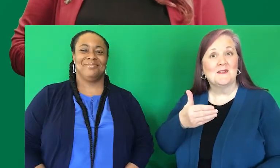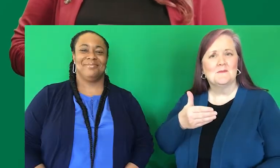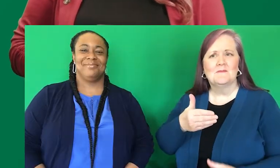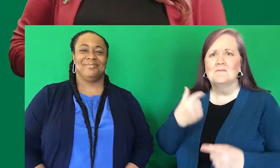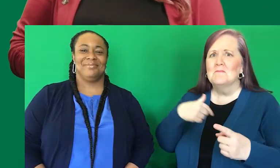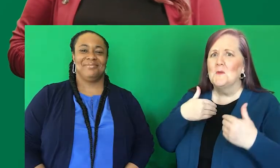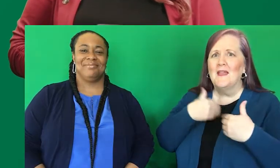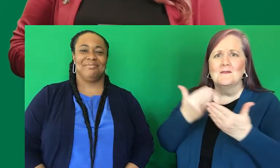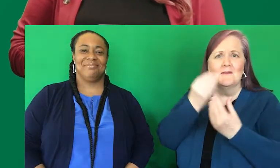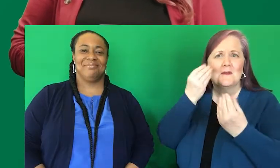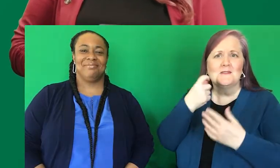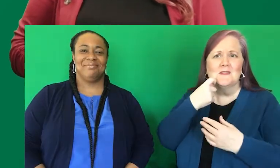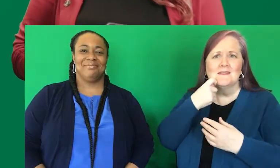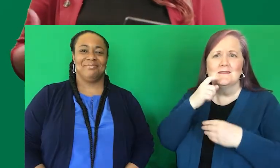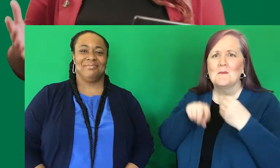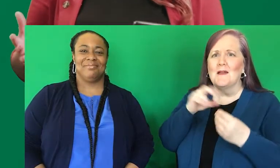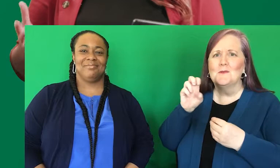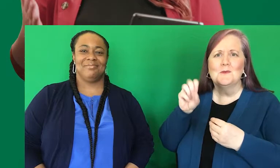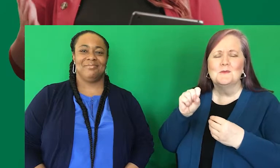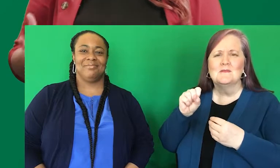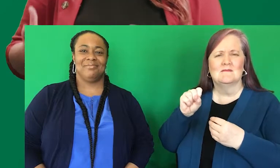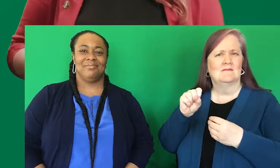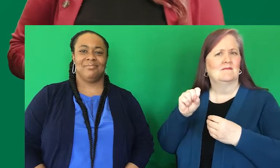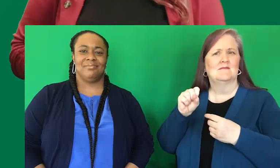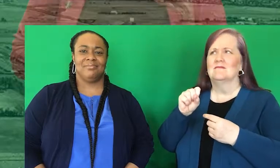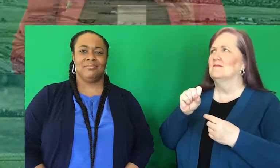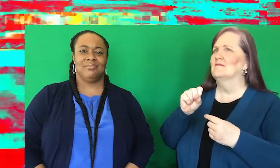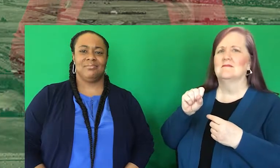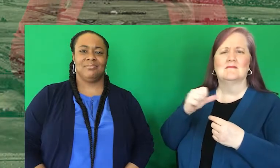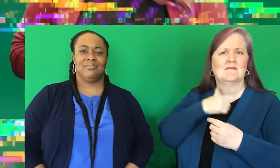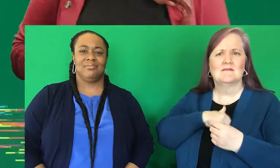Welcome back. We have an update on our breaking news story.